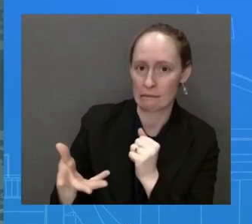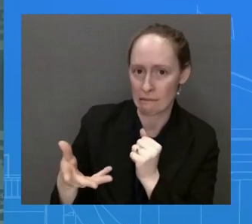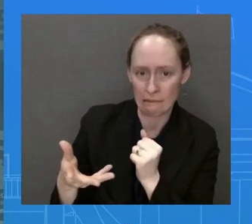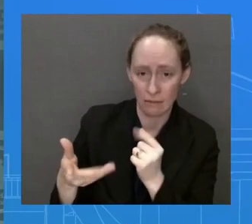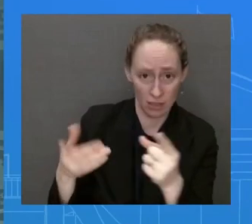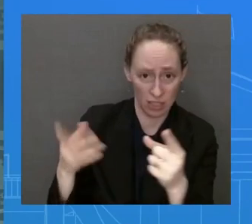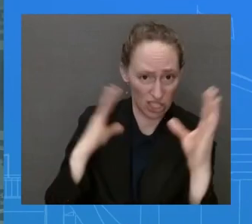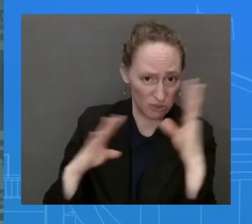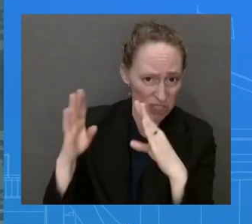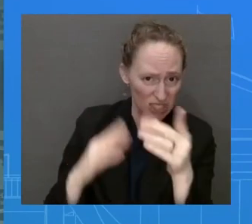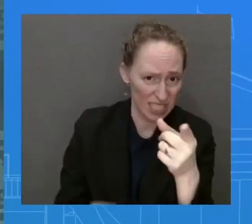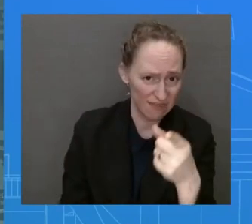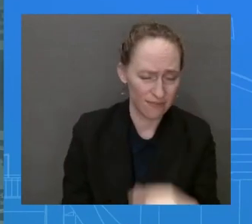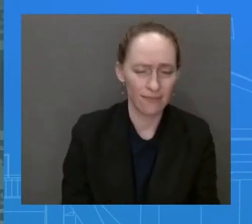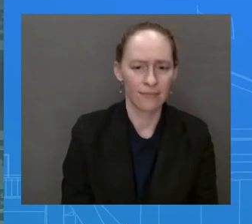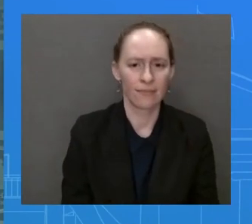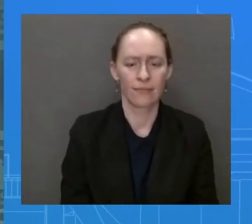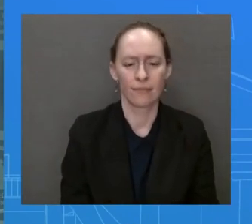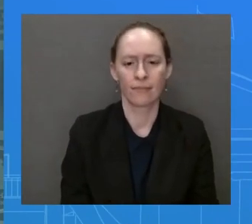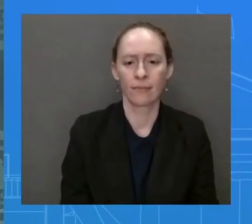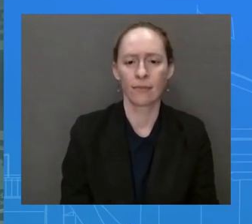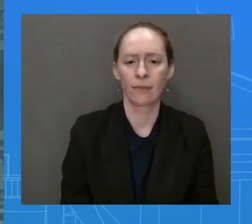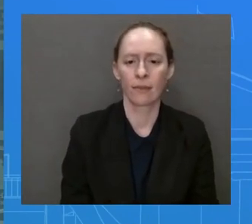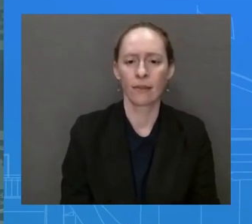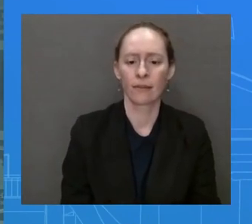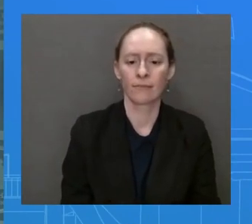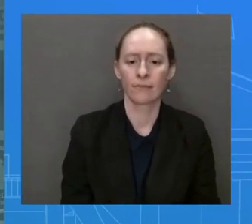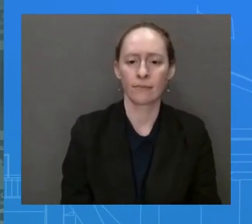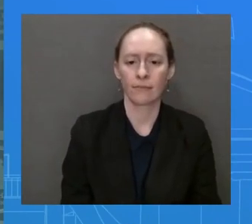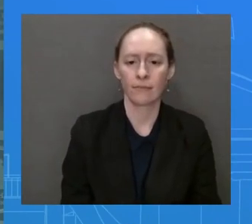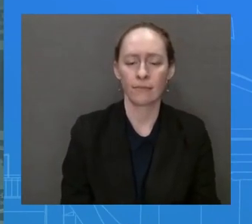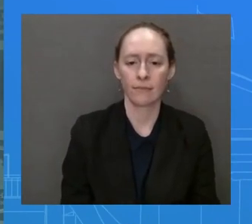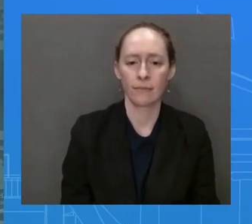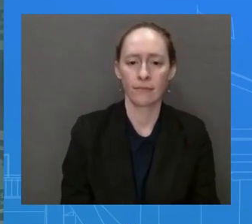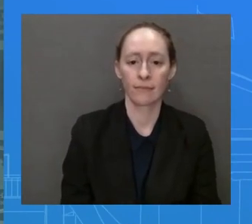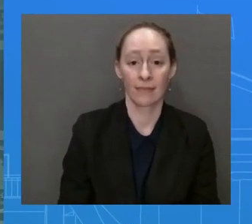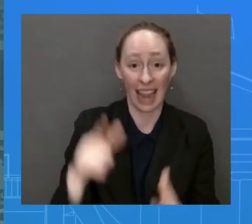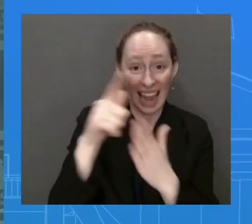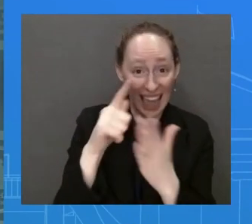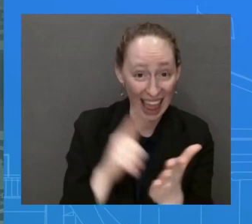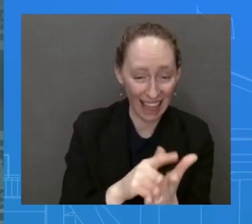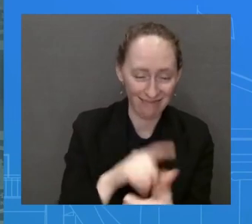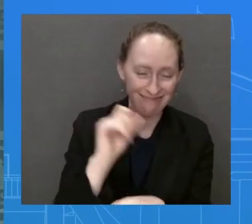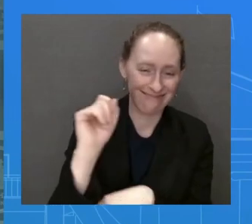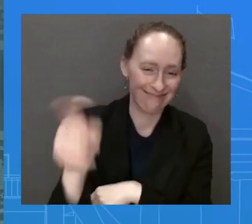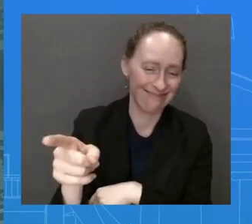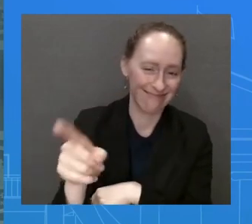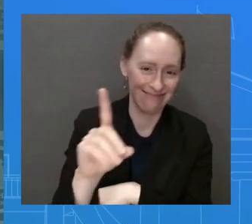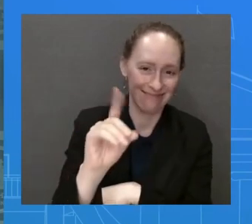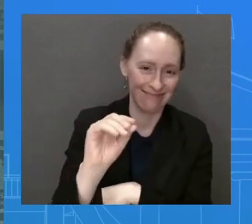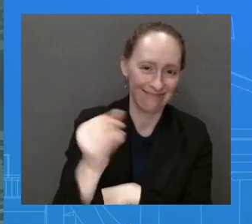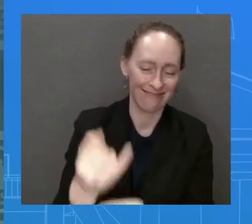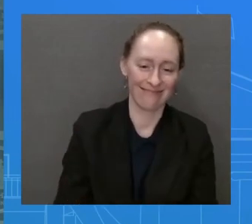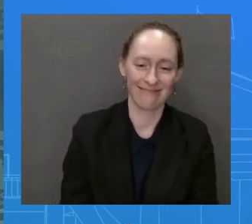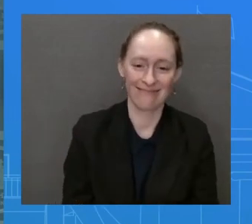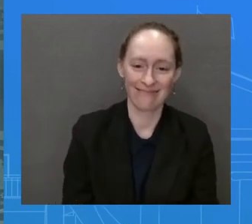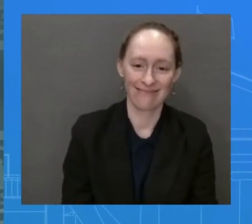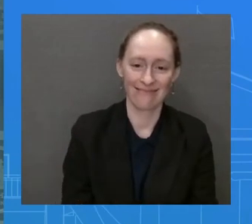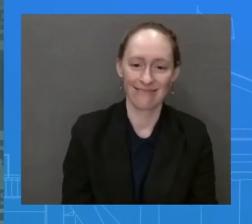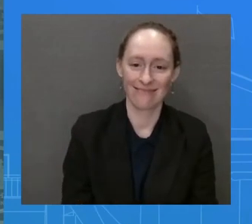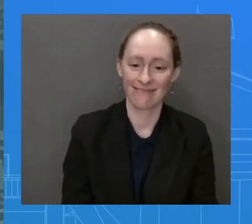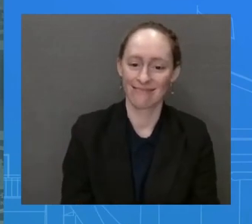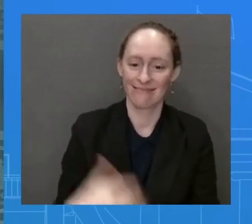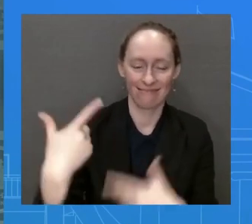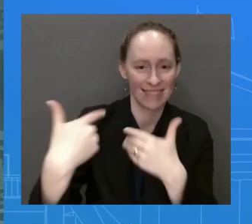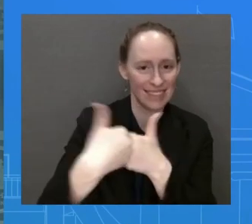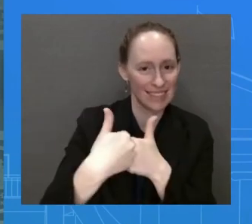this, legal issues, that is something that the Department of Justice deals with. Again, they are independent. So I would refer you to